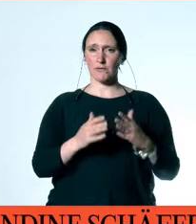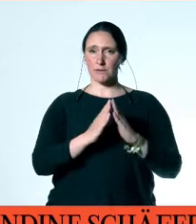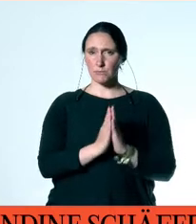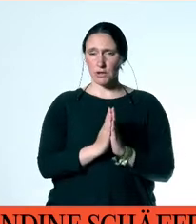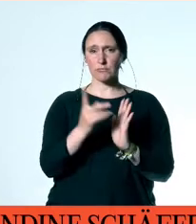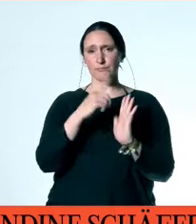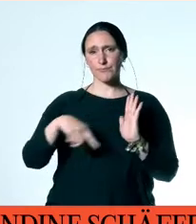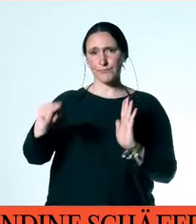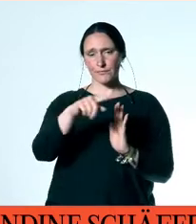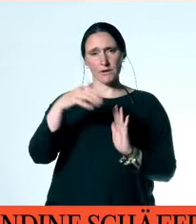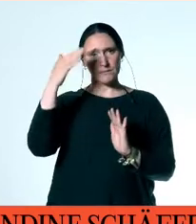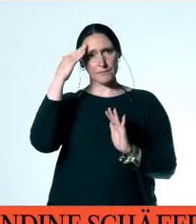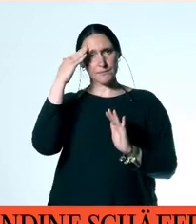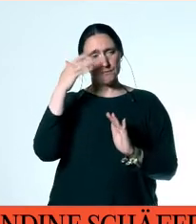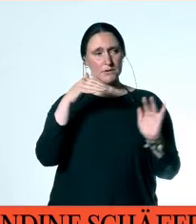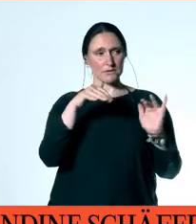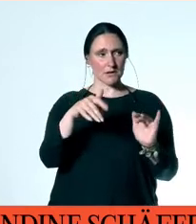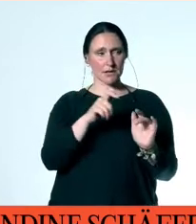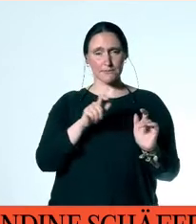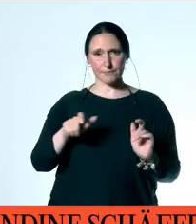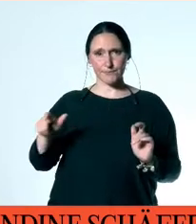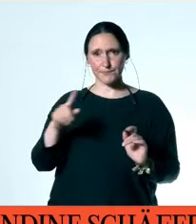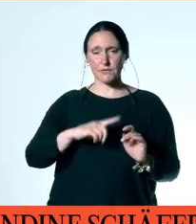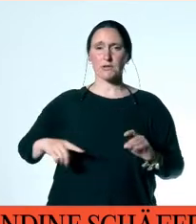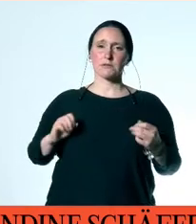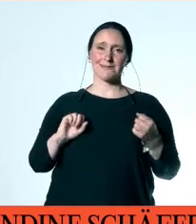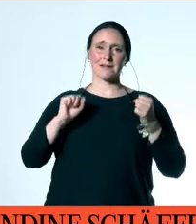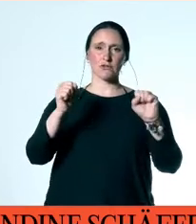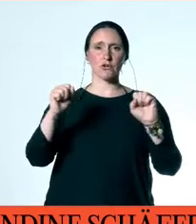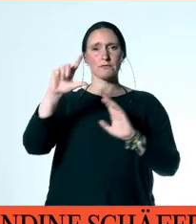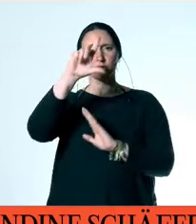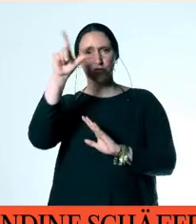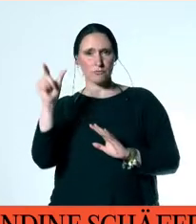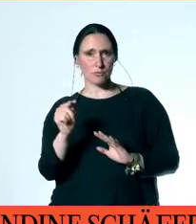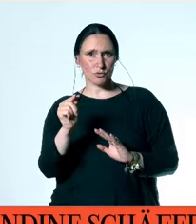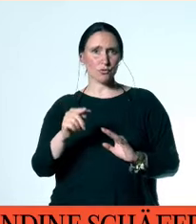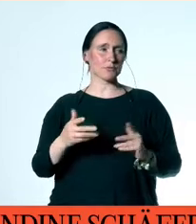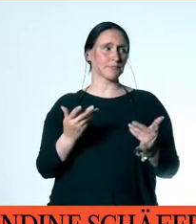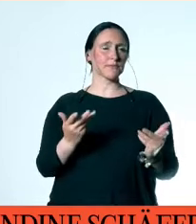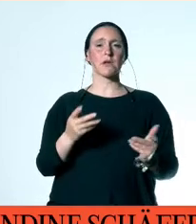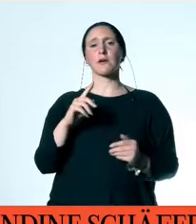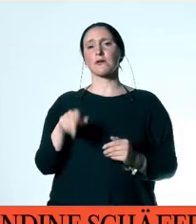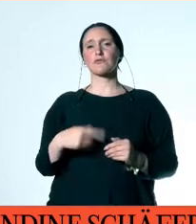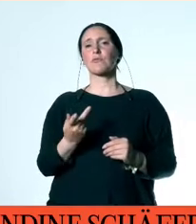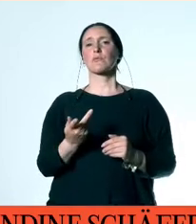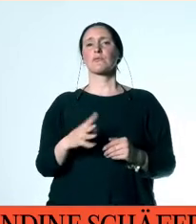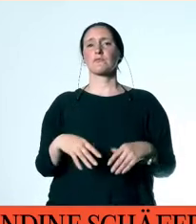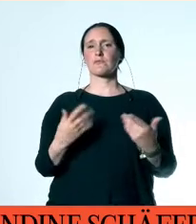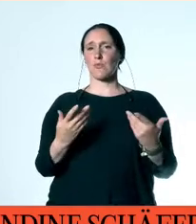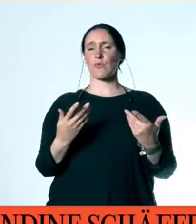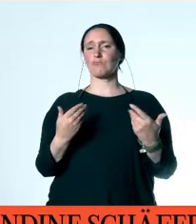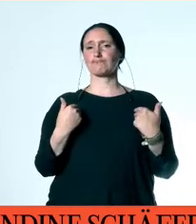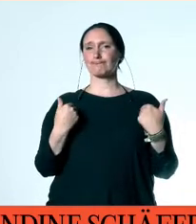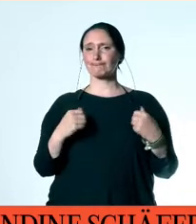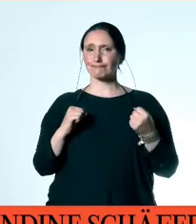the Maramataka, the energy of the moon, in accordance to my cultural practice.